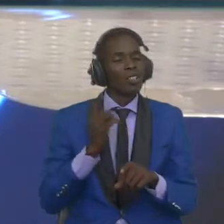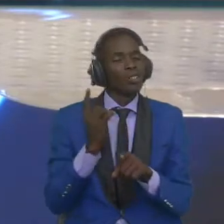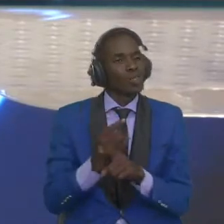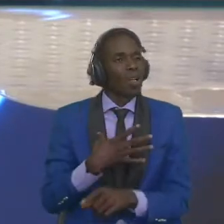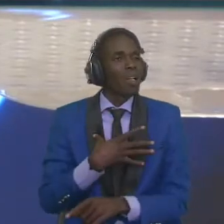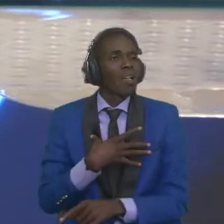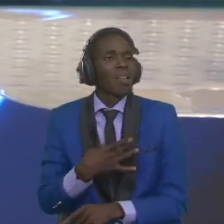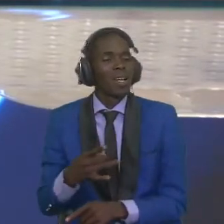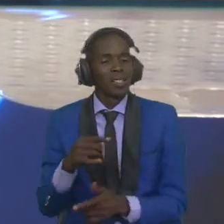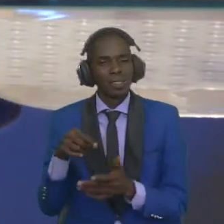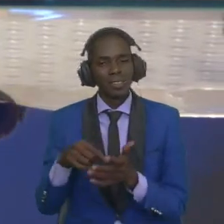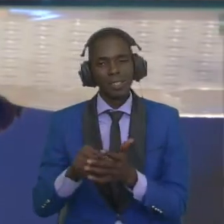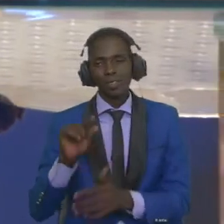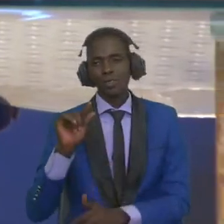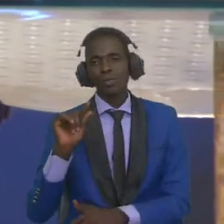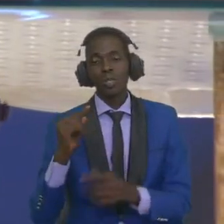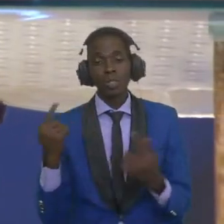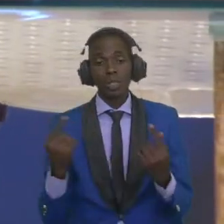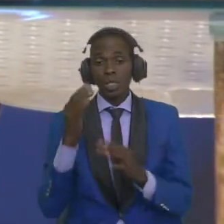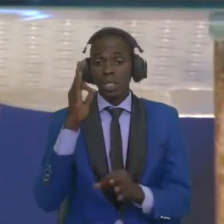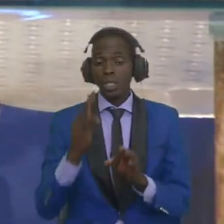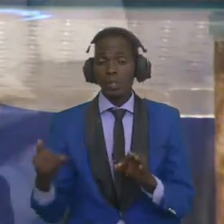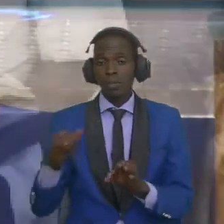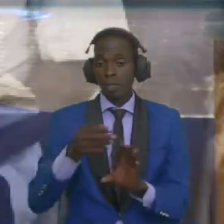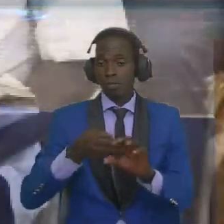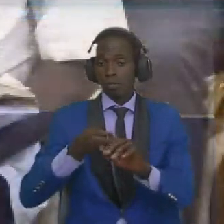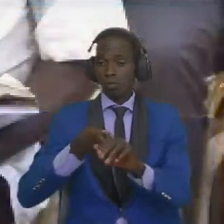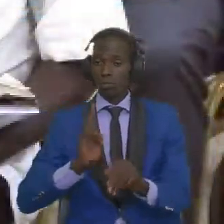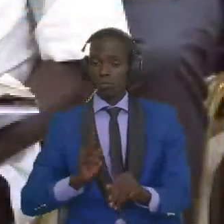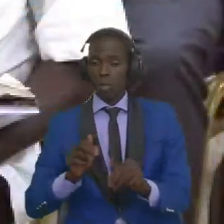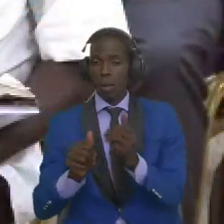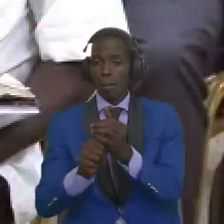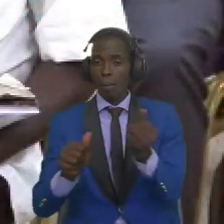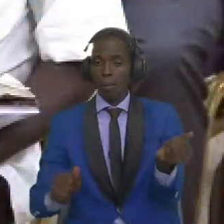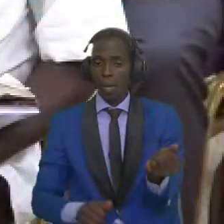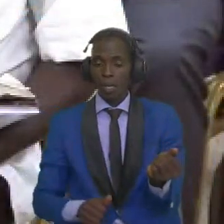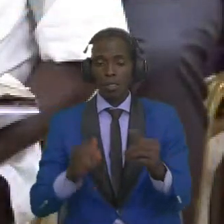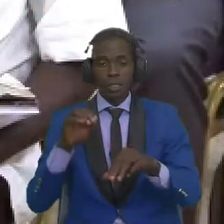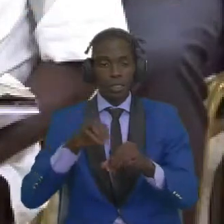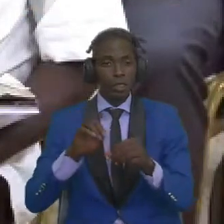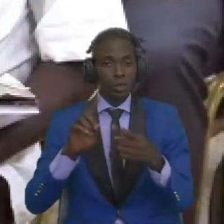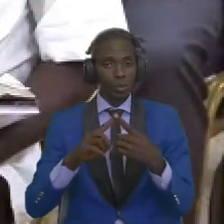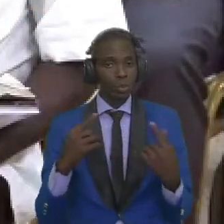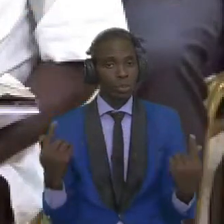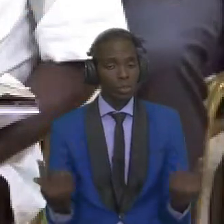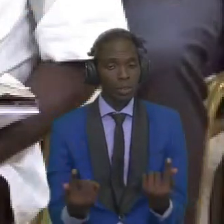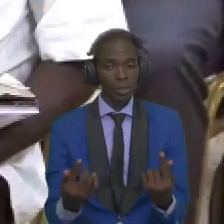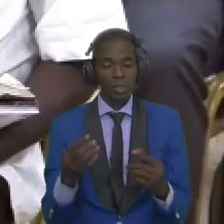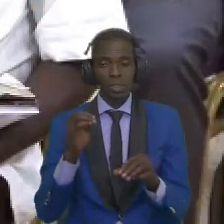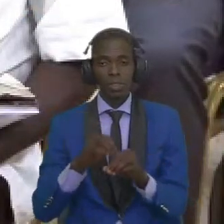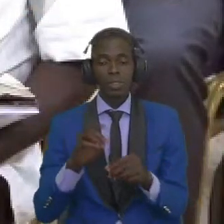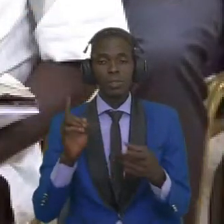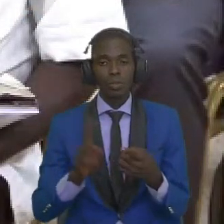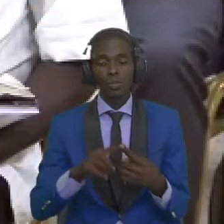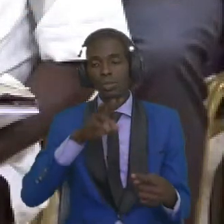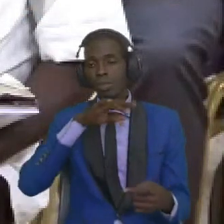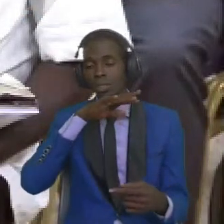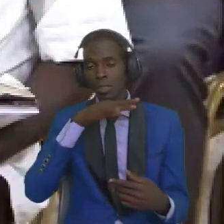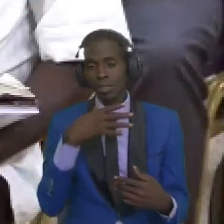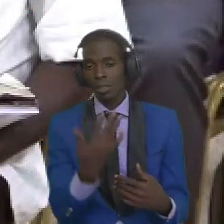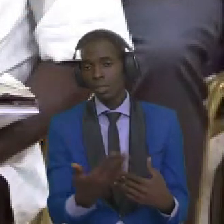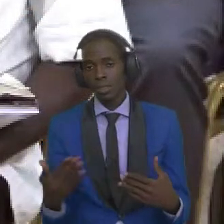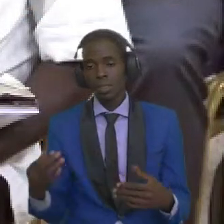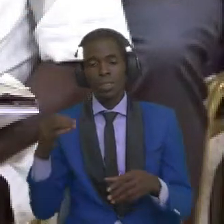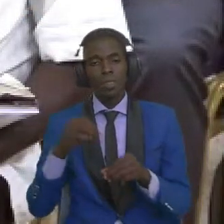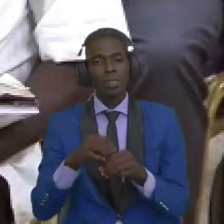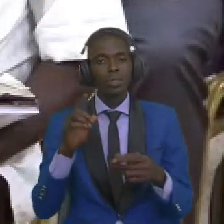like this small sin, if they draw back into sin, draw back into transgression, draw